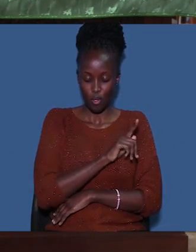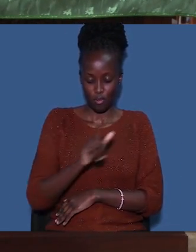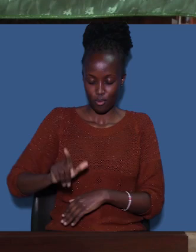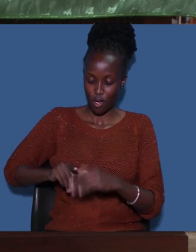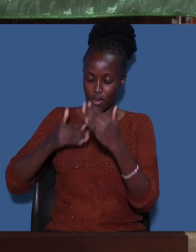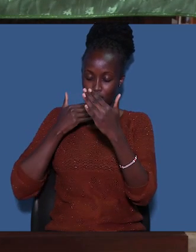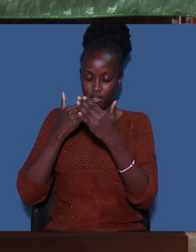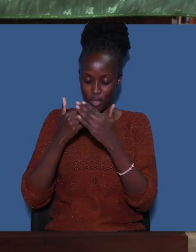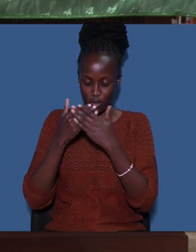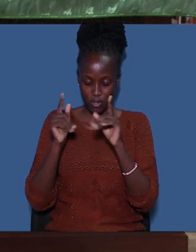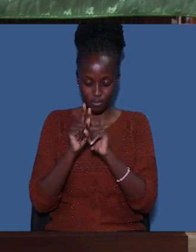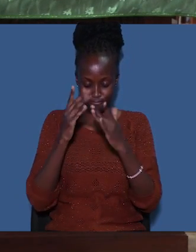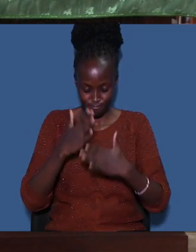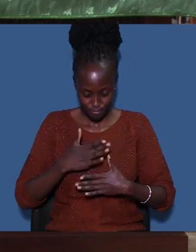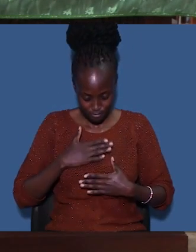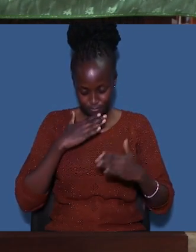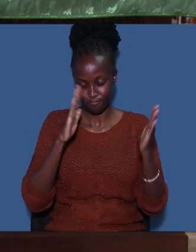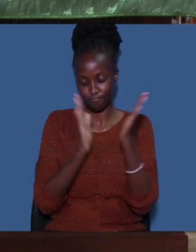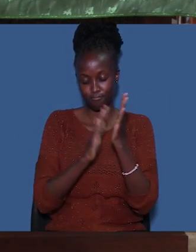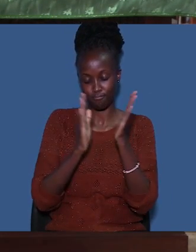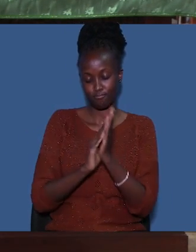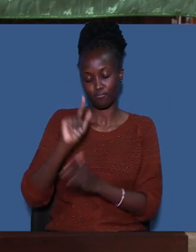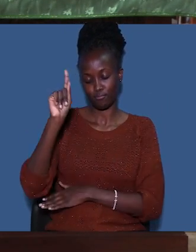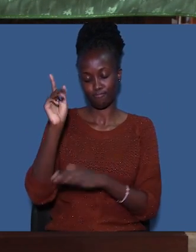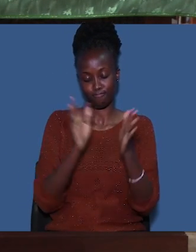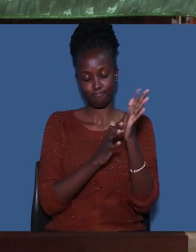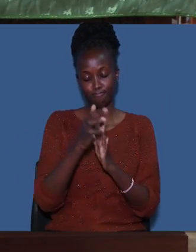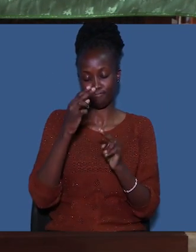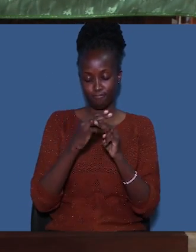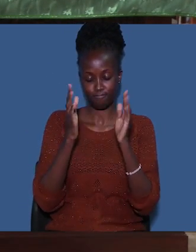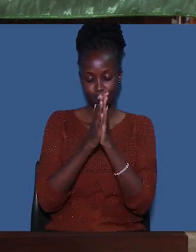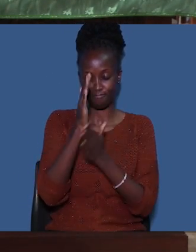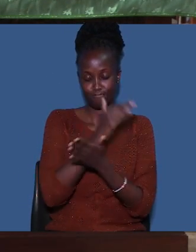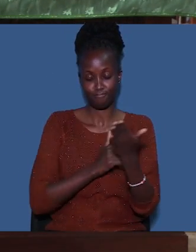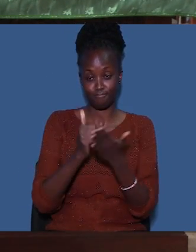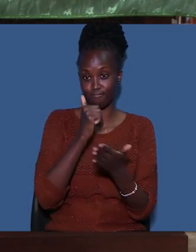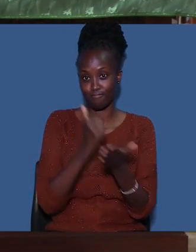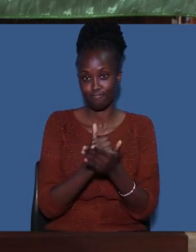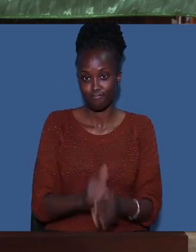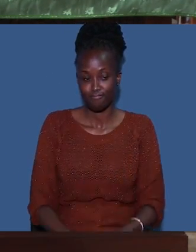thank you and we honor you and we give you praise. In Jesus' name we pray. Amen.